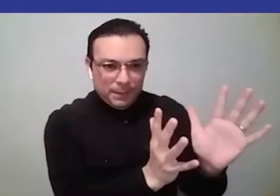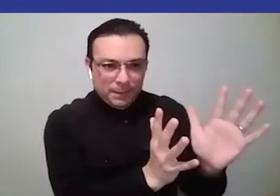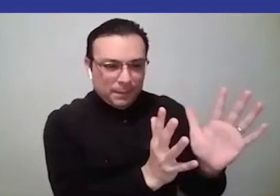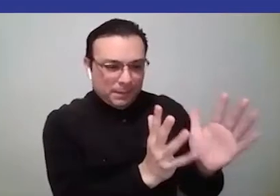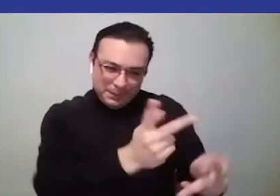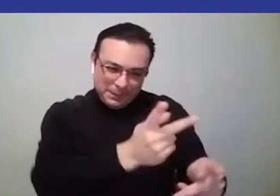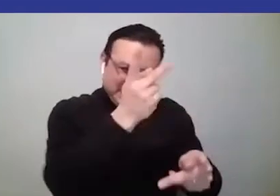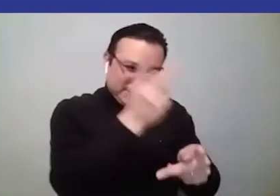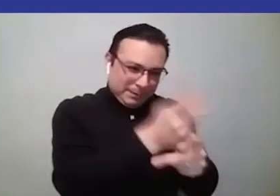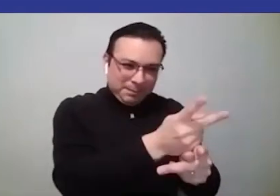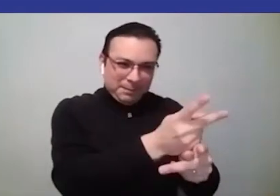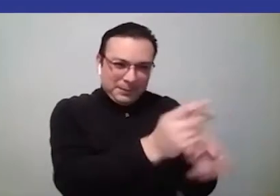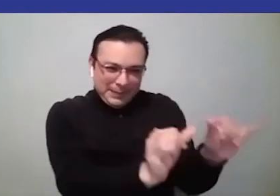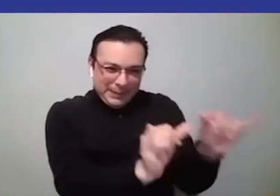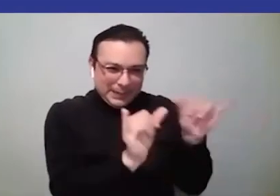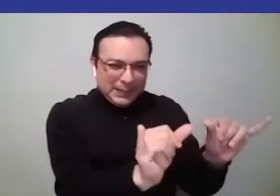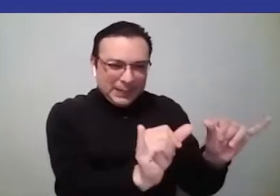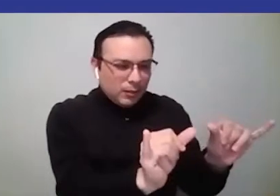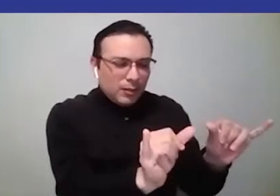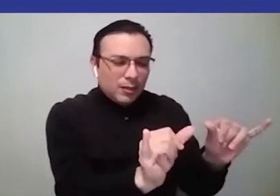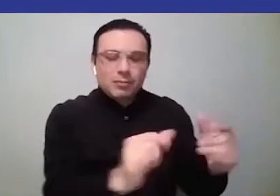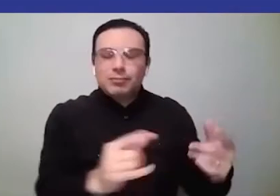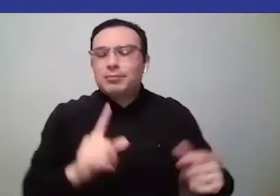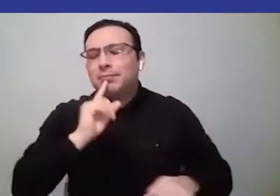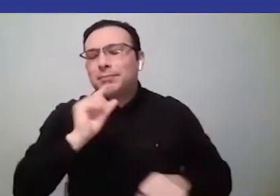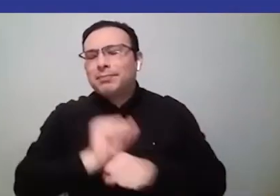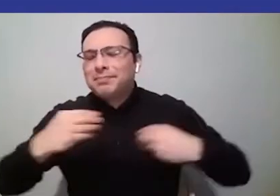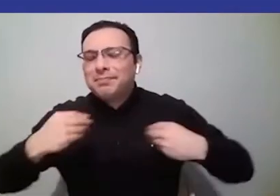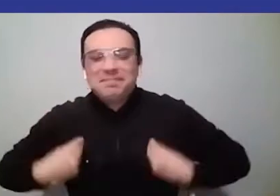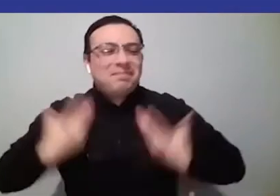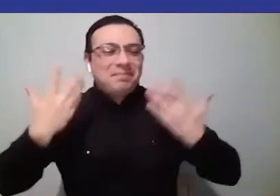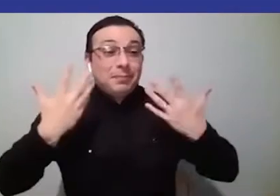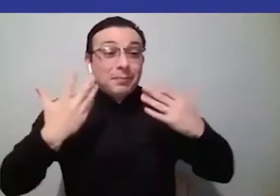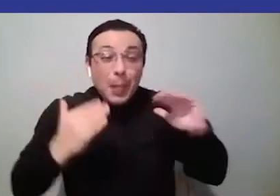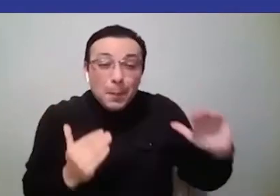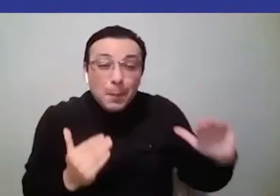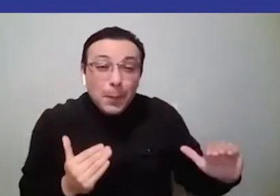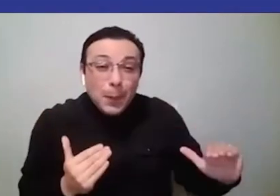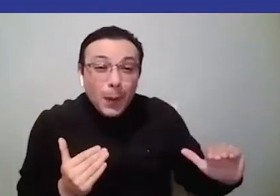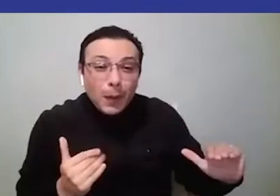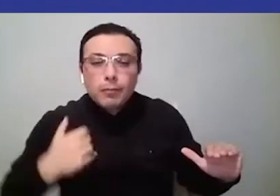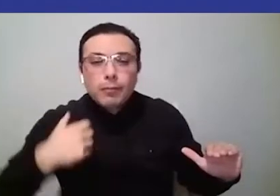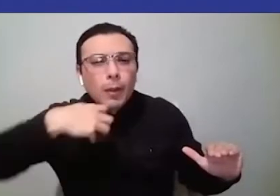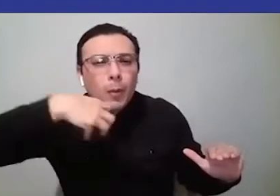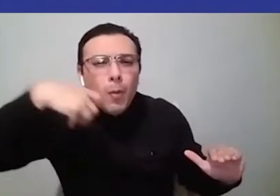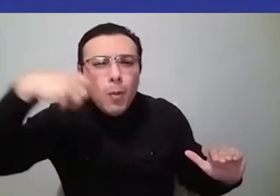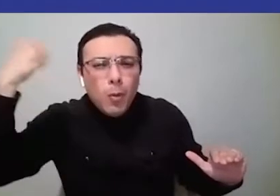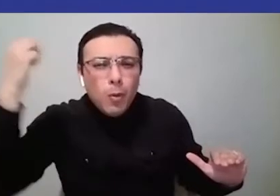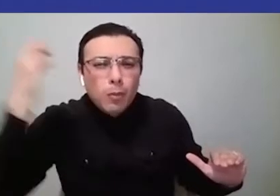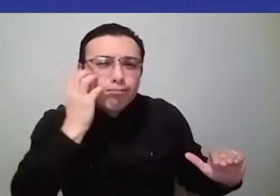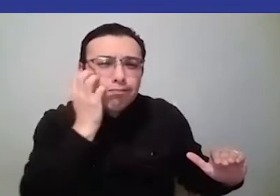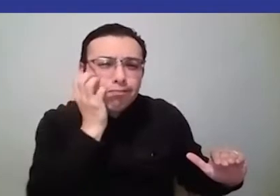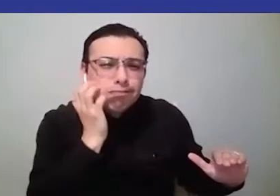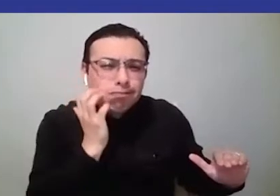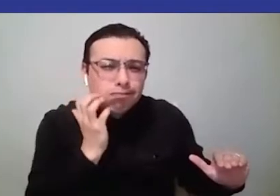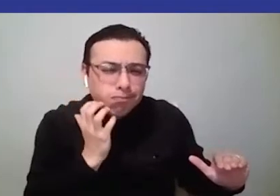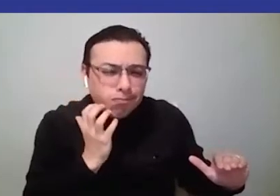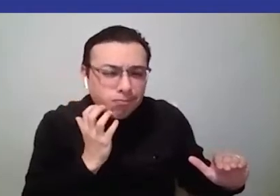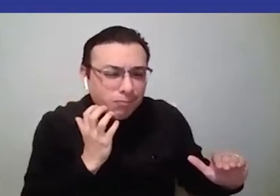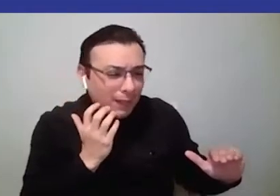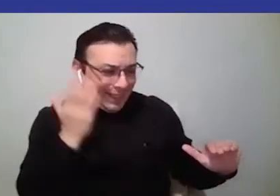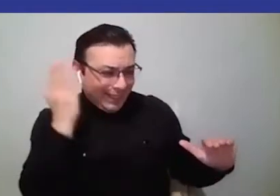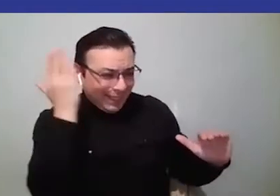so I've seen kids and elders not only like in relationship to